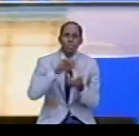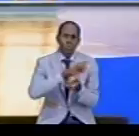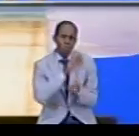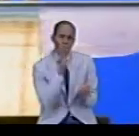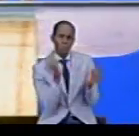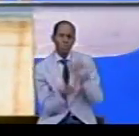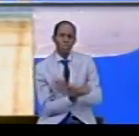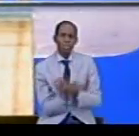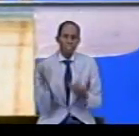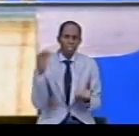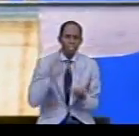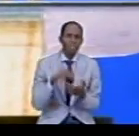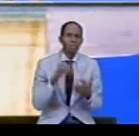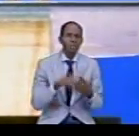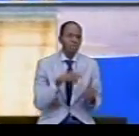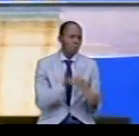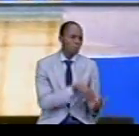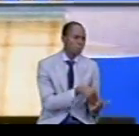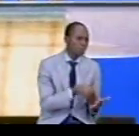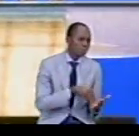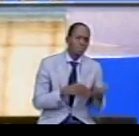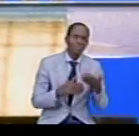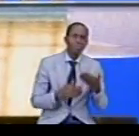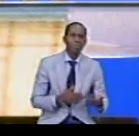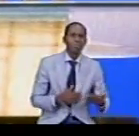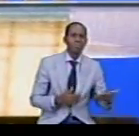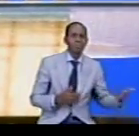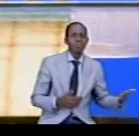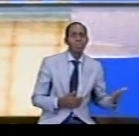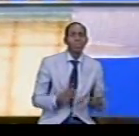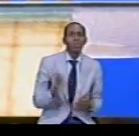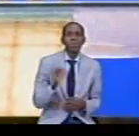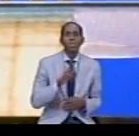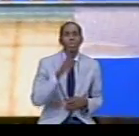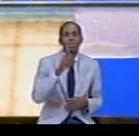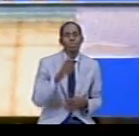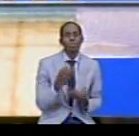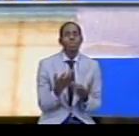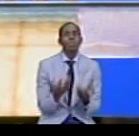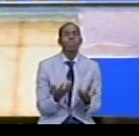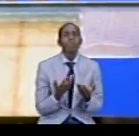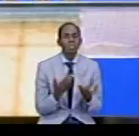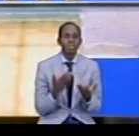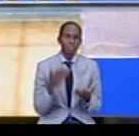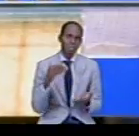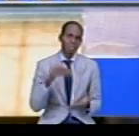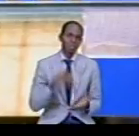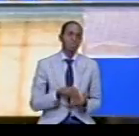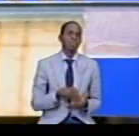weak and peggly elements where unto you desire again